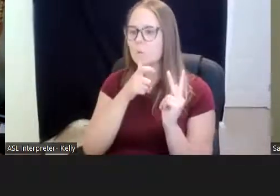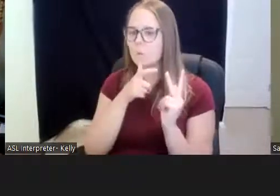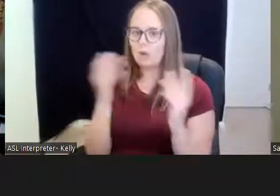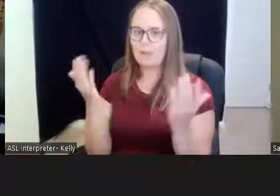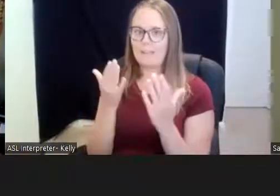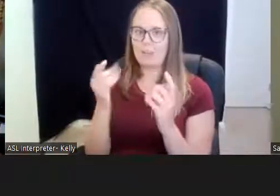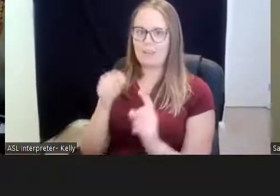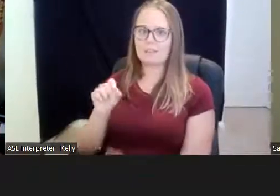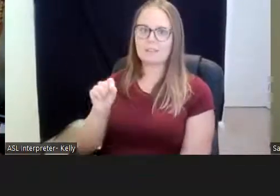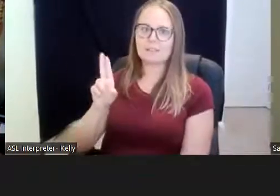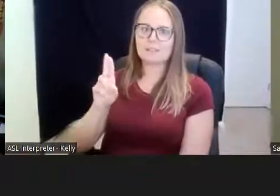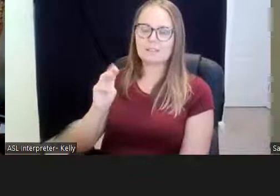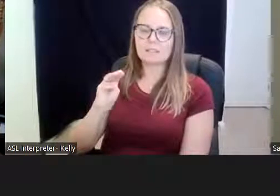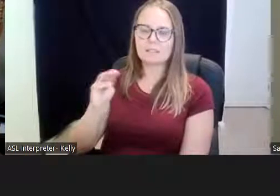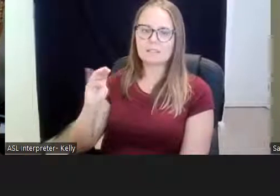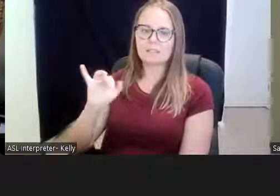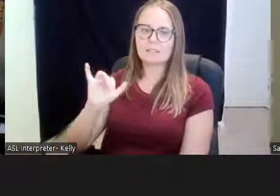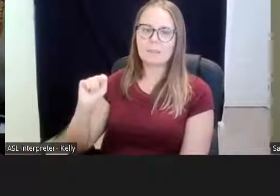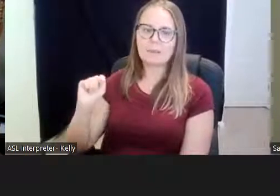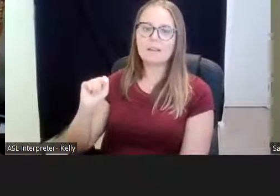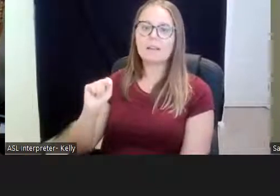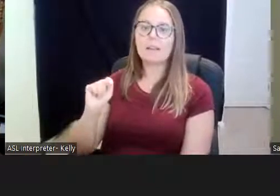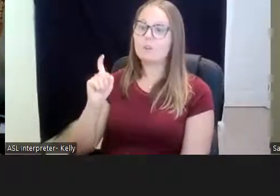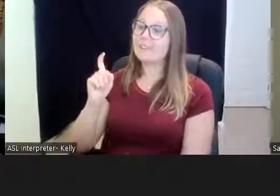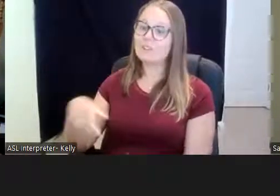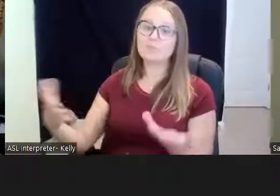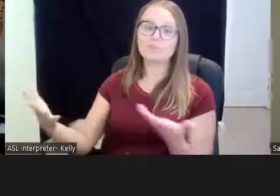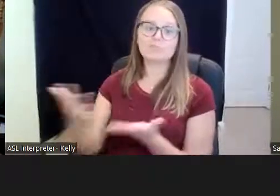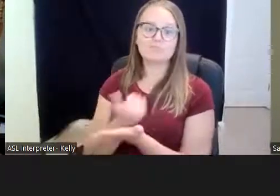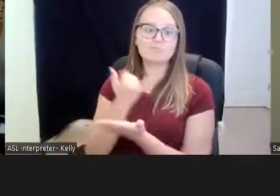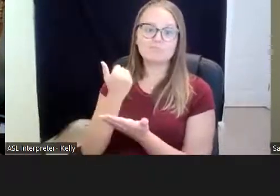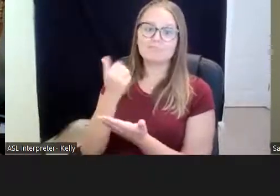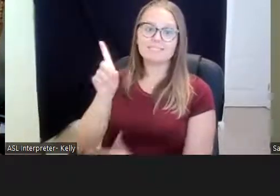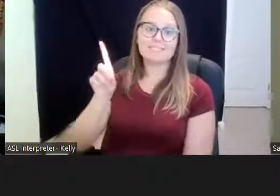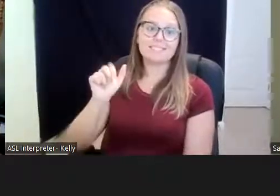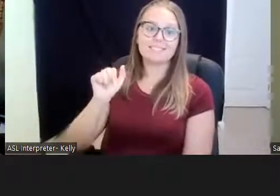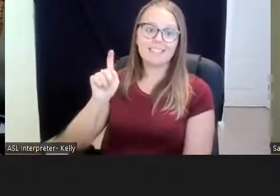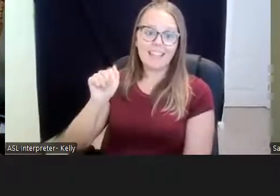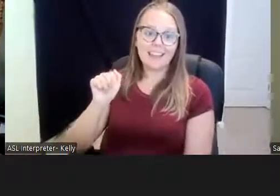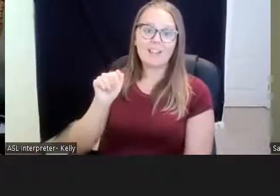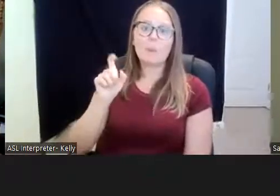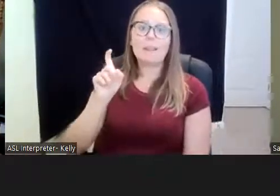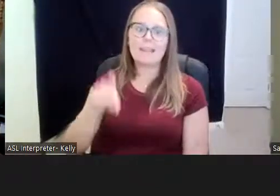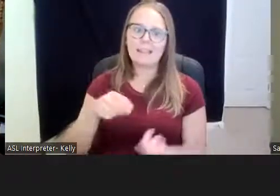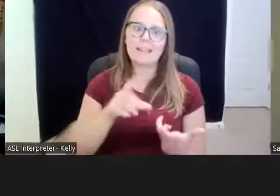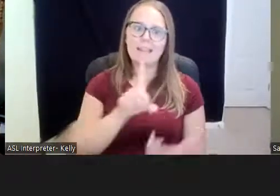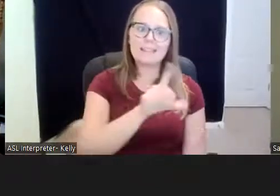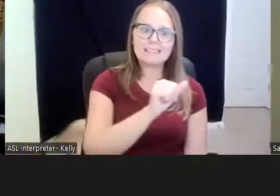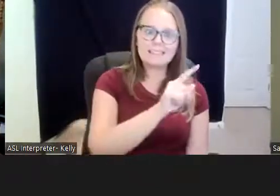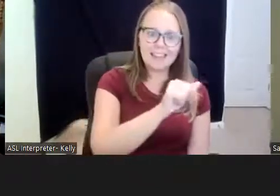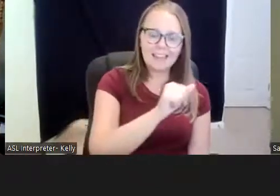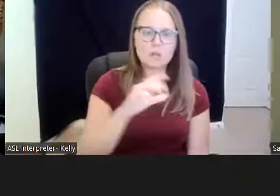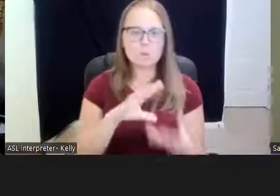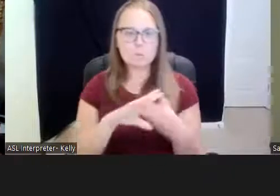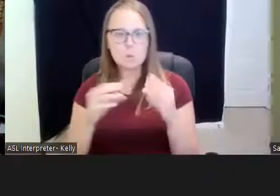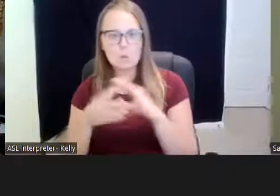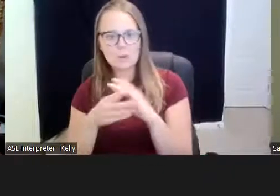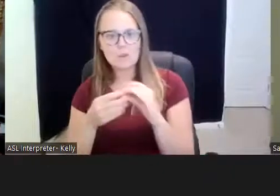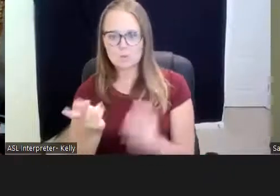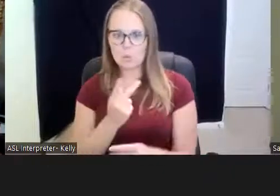summit. And I think that, you know, getting that data, you know, it's that combination of data and stories which really drive change.